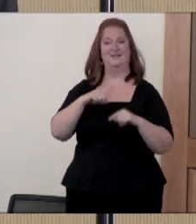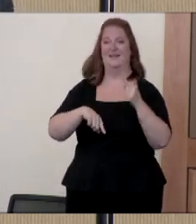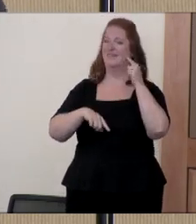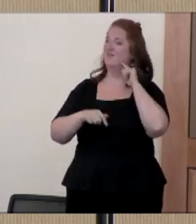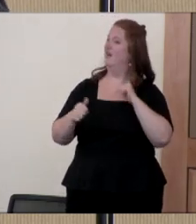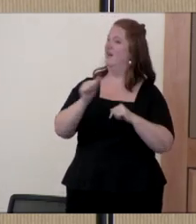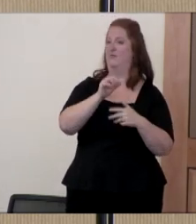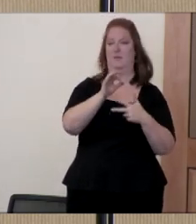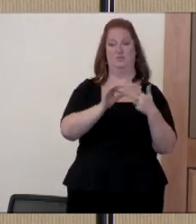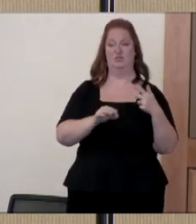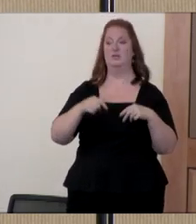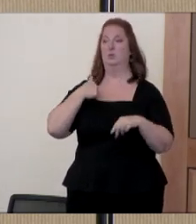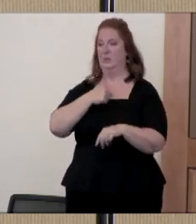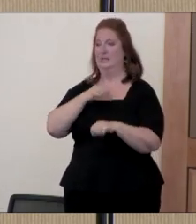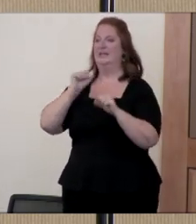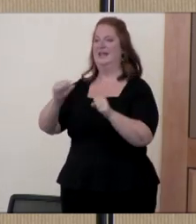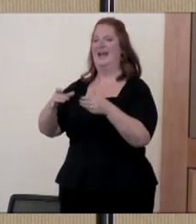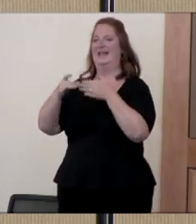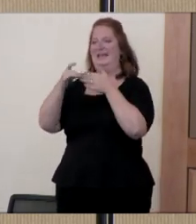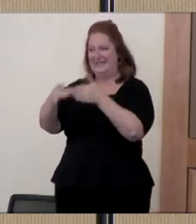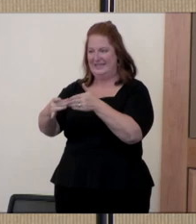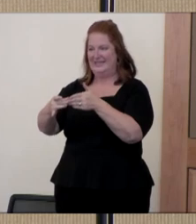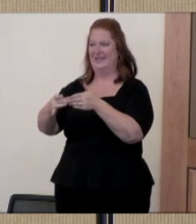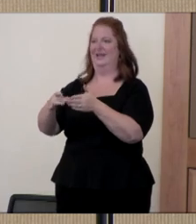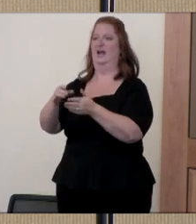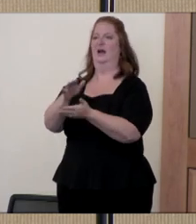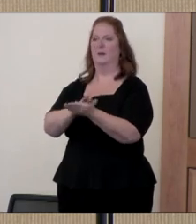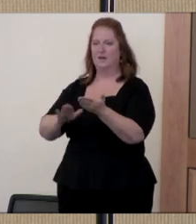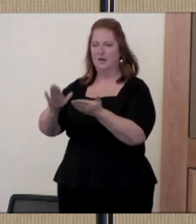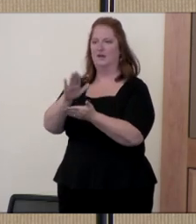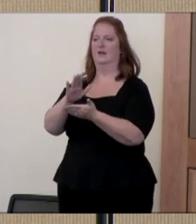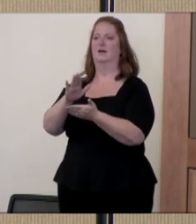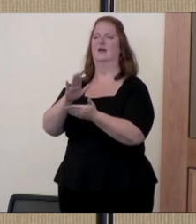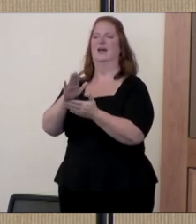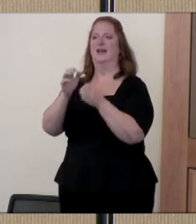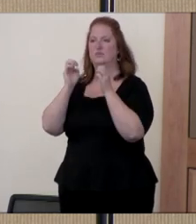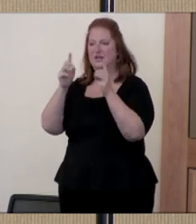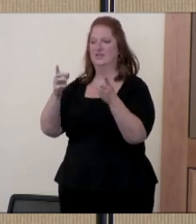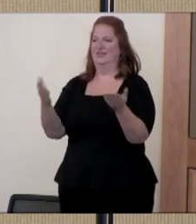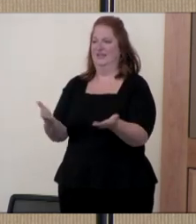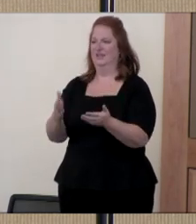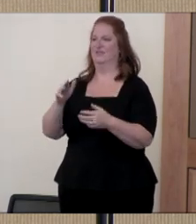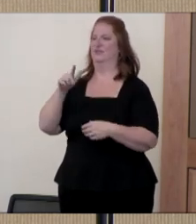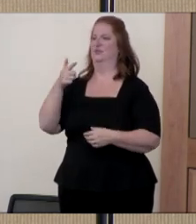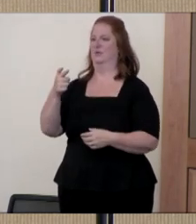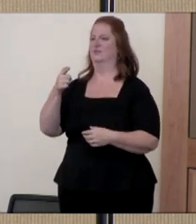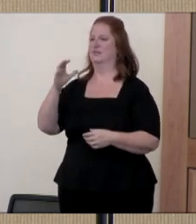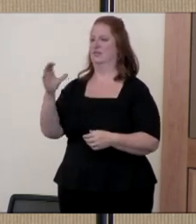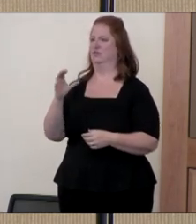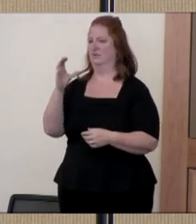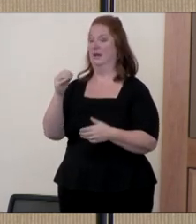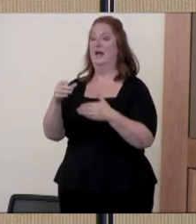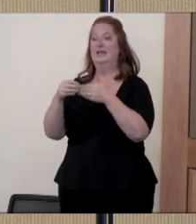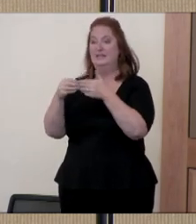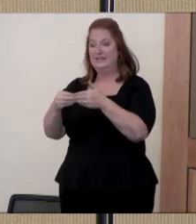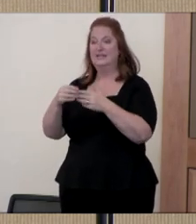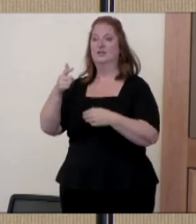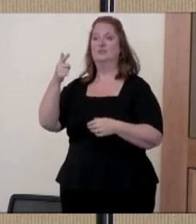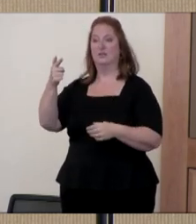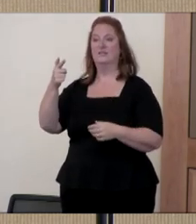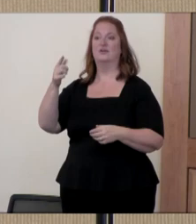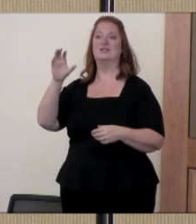of, to lead American higher education in the 21st century and lead 21st